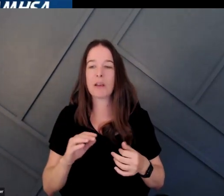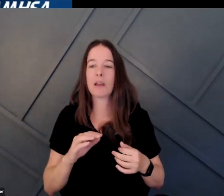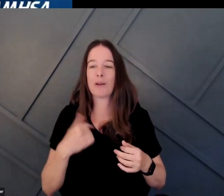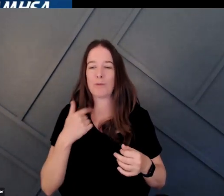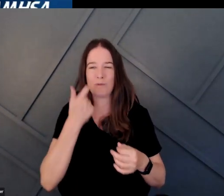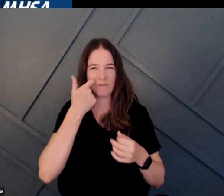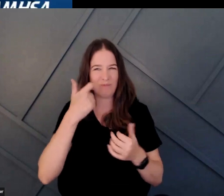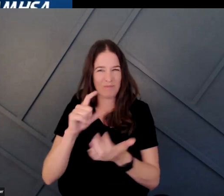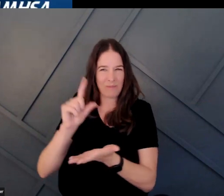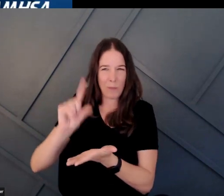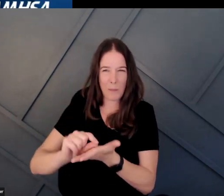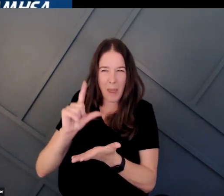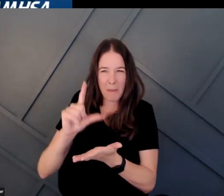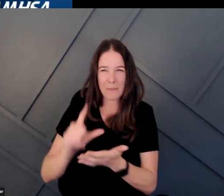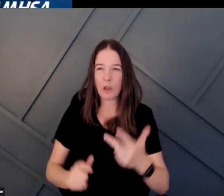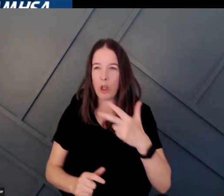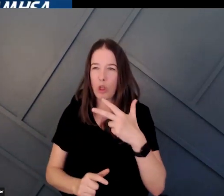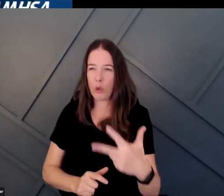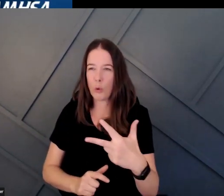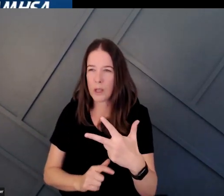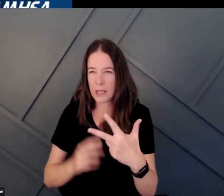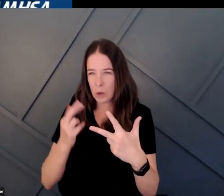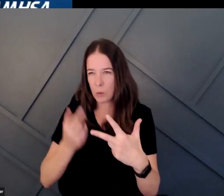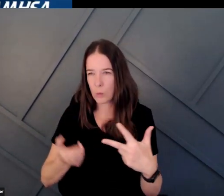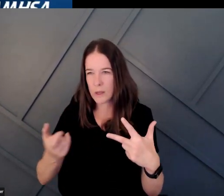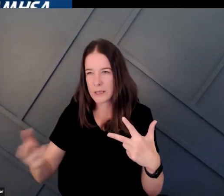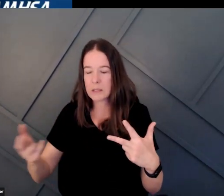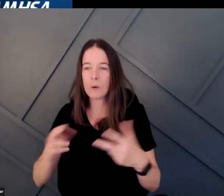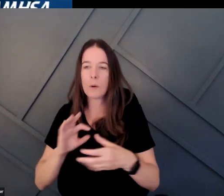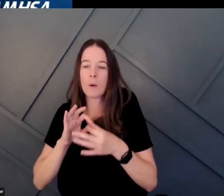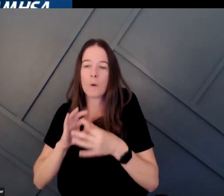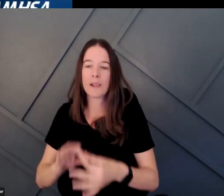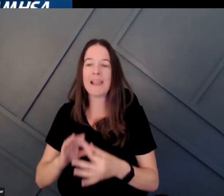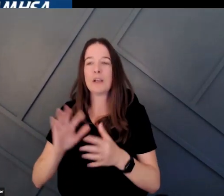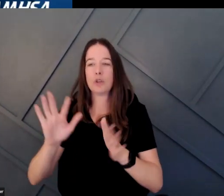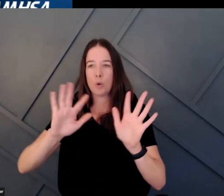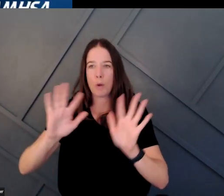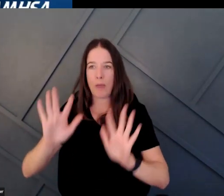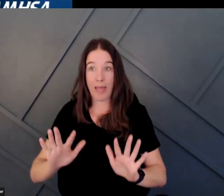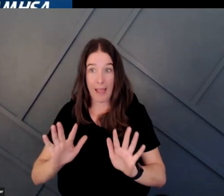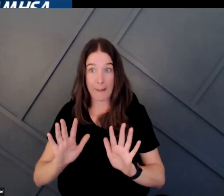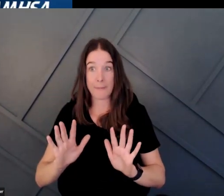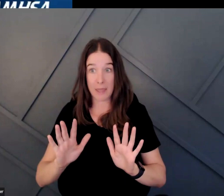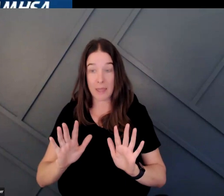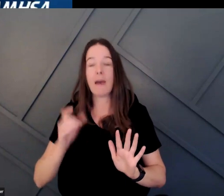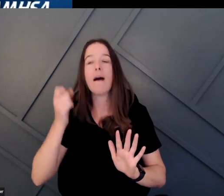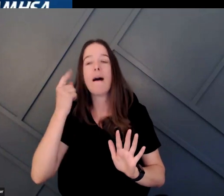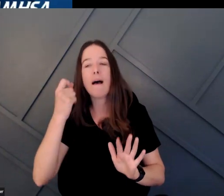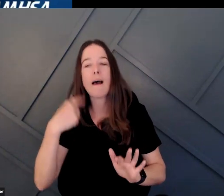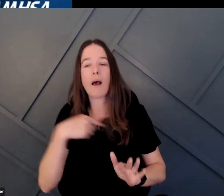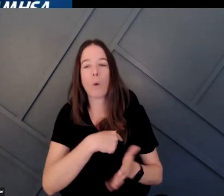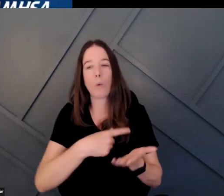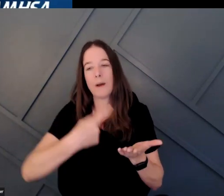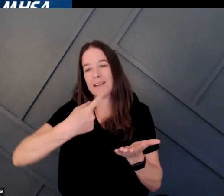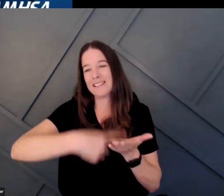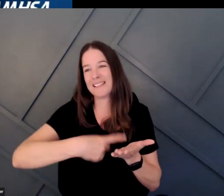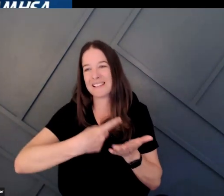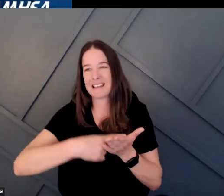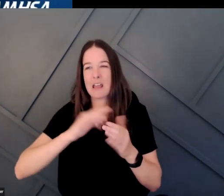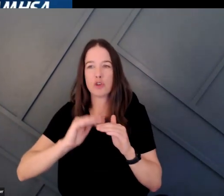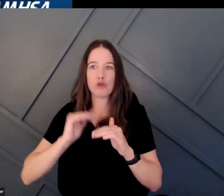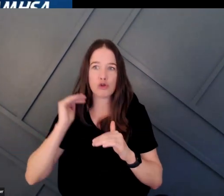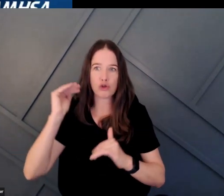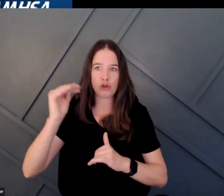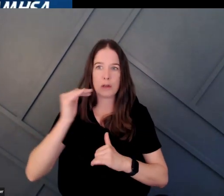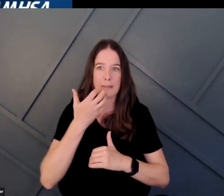published 3 resources related to climate in general, but we talk about extreme heat in particular. One of these is